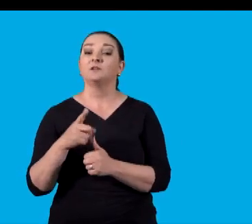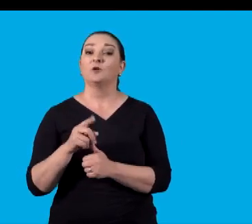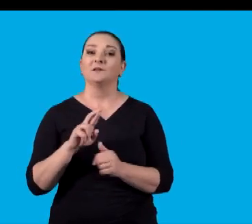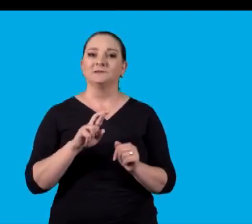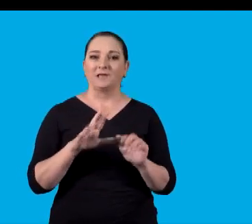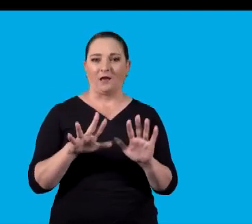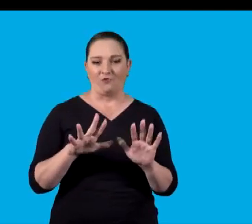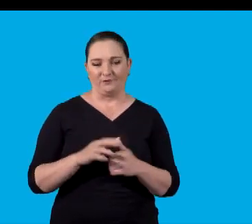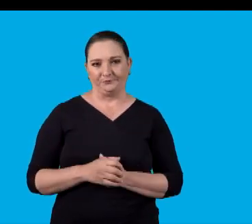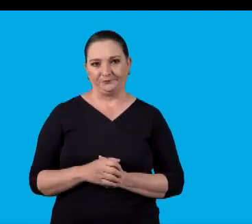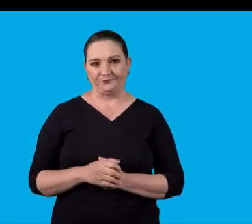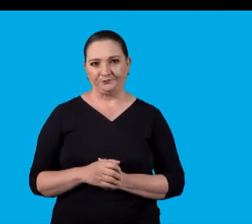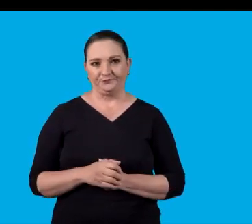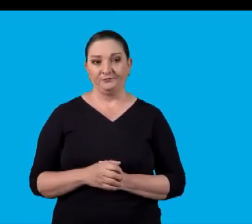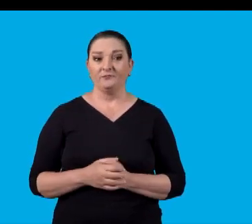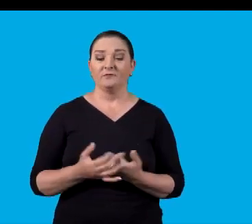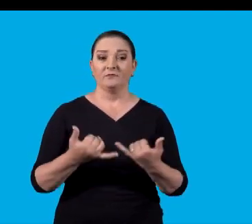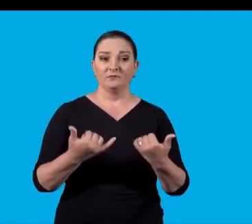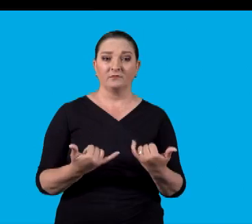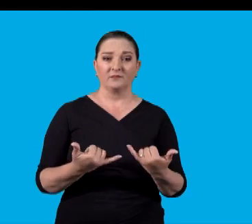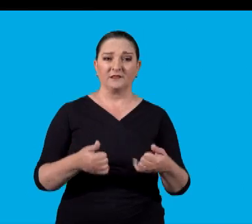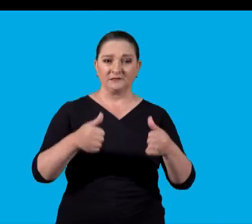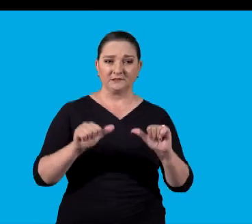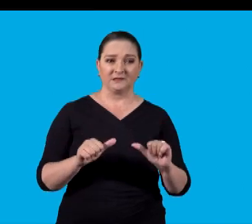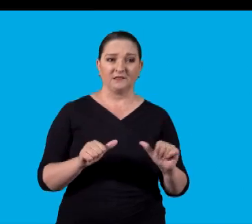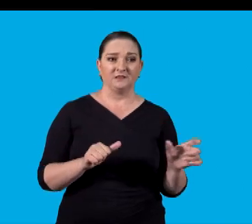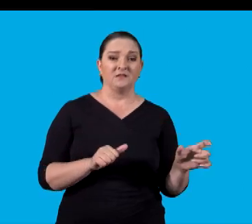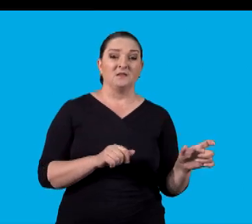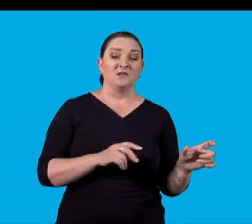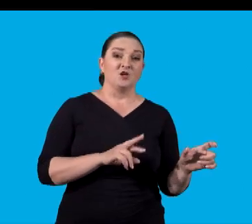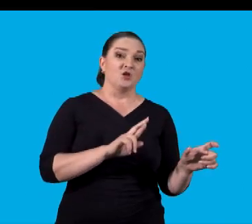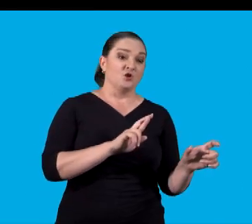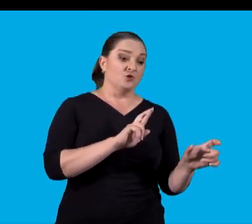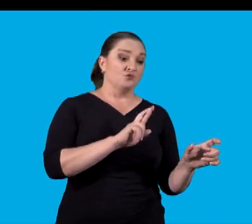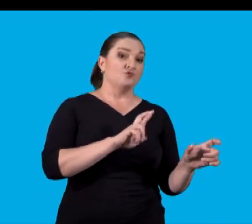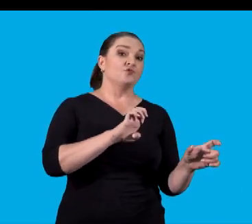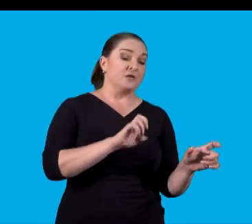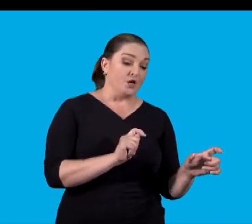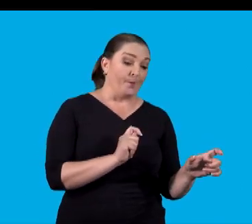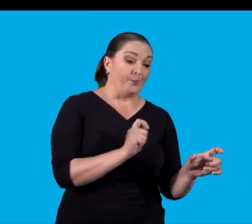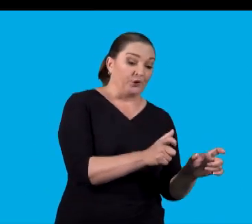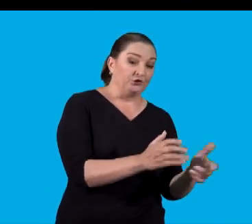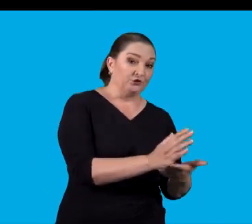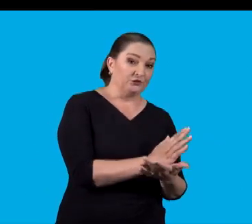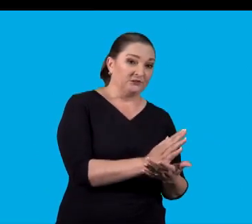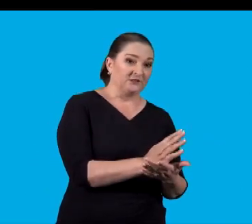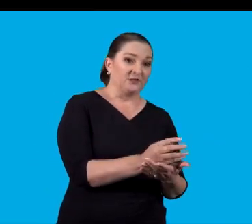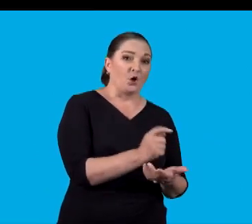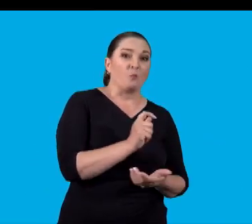10 rand. So I can also come and say the funds used to repurchase shares. How many shares did we buy back? We bought